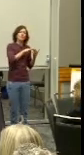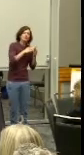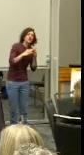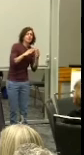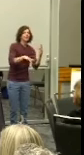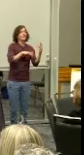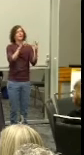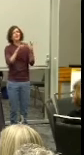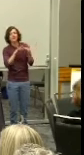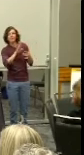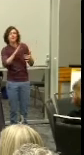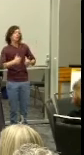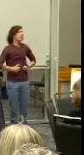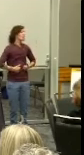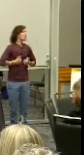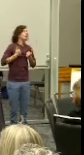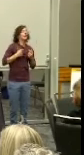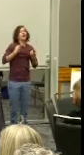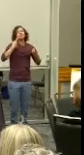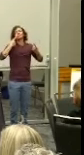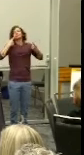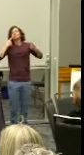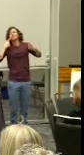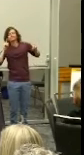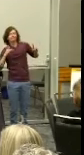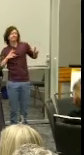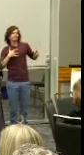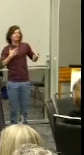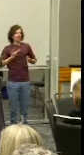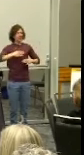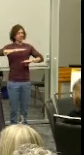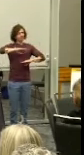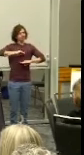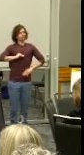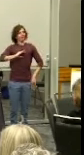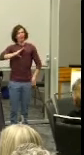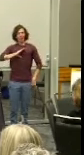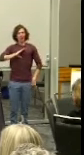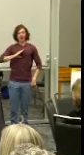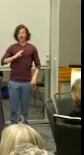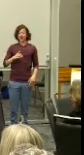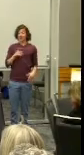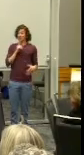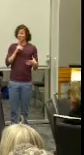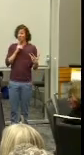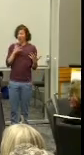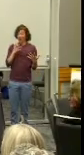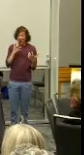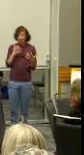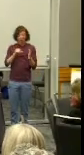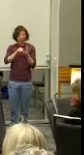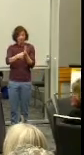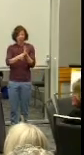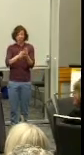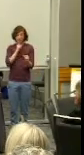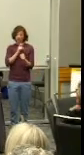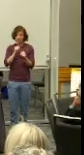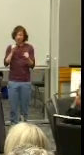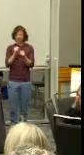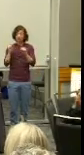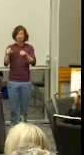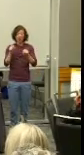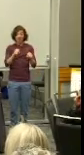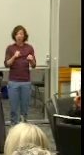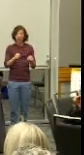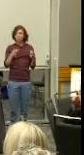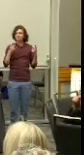full life that everybody wants. So the end of my part is just to say that it truly is possible, and when we have great